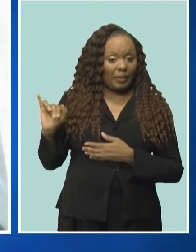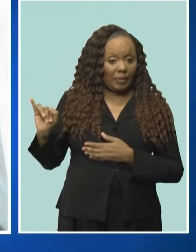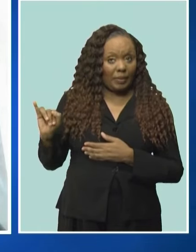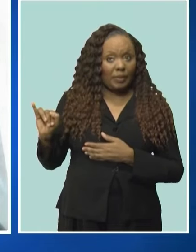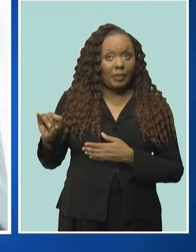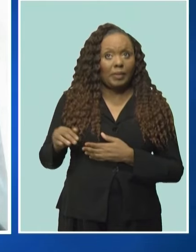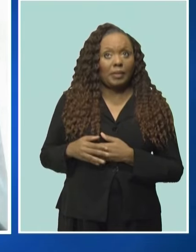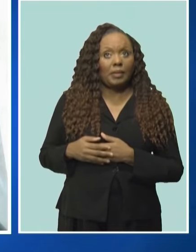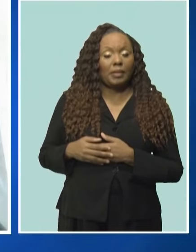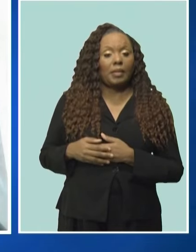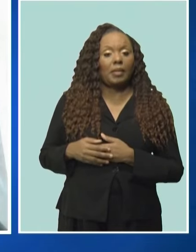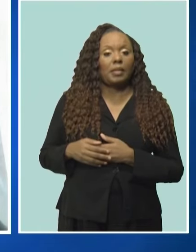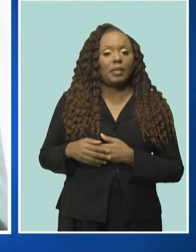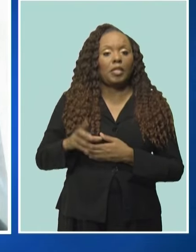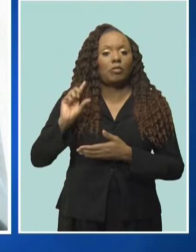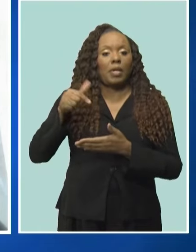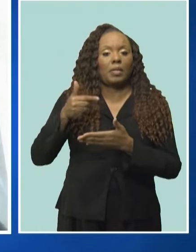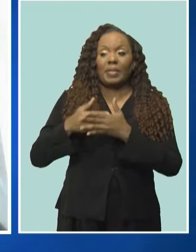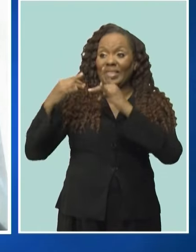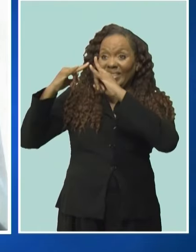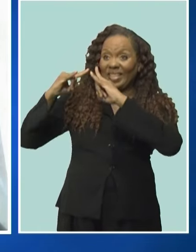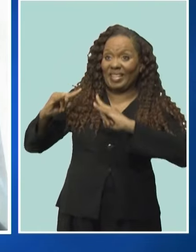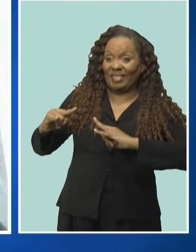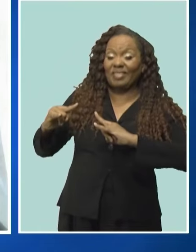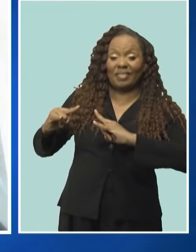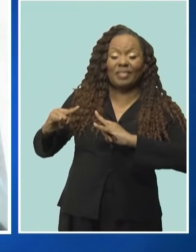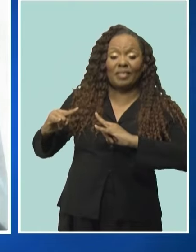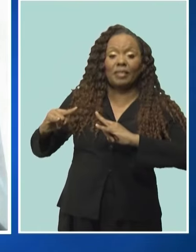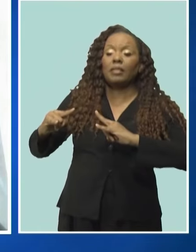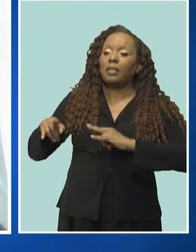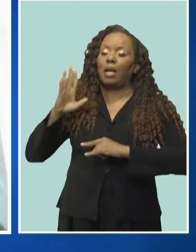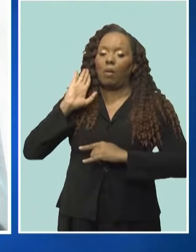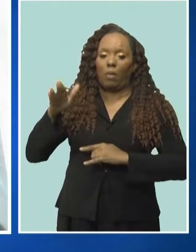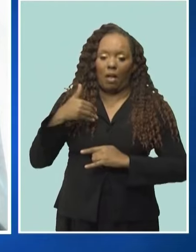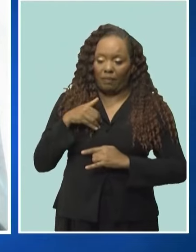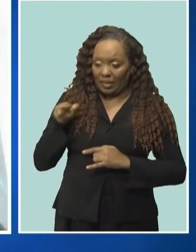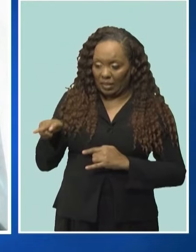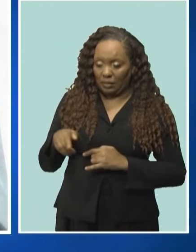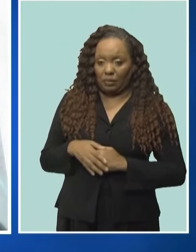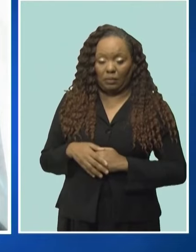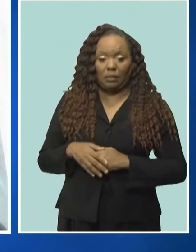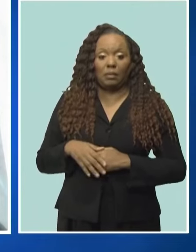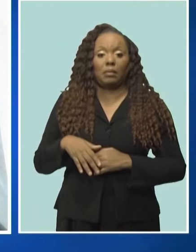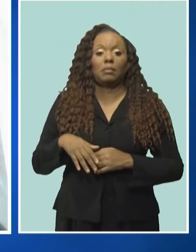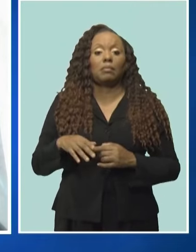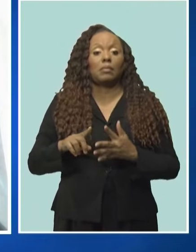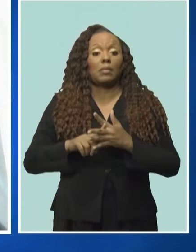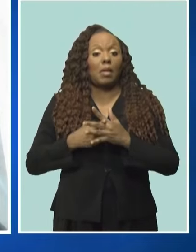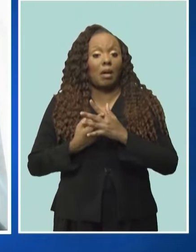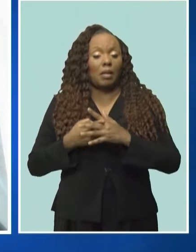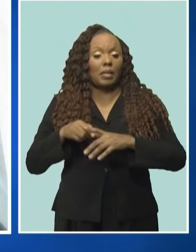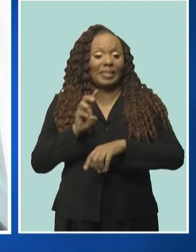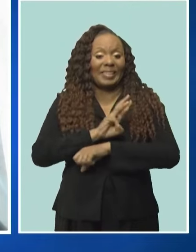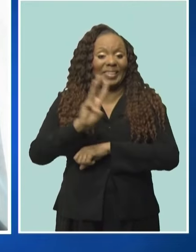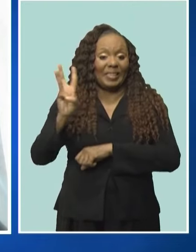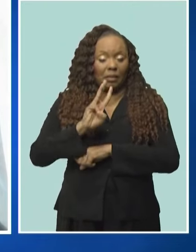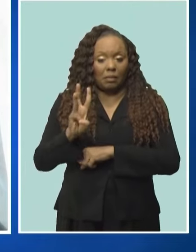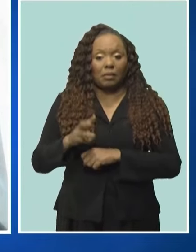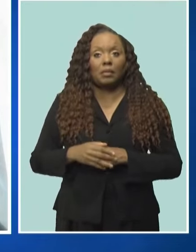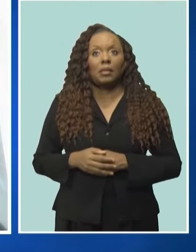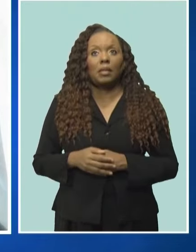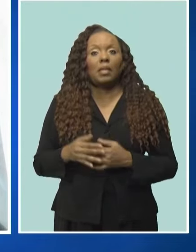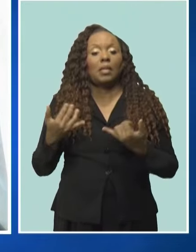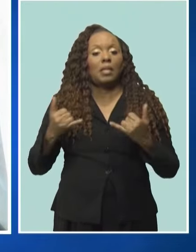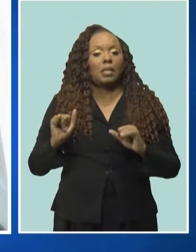the graduation tent, just by the 3Ws Oval. Our start time is still 6 p.m. Tickets are still available